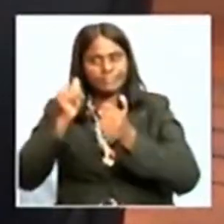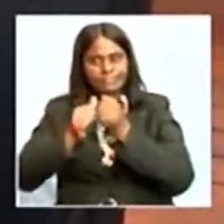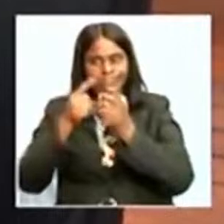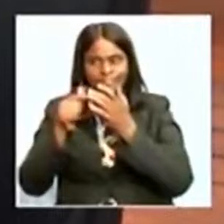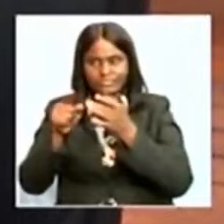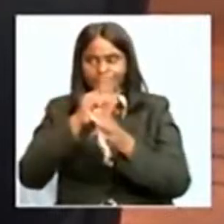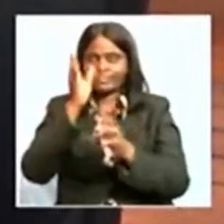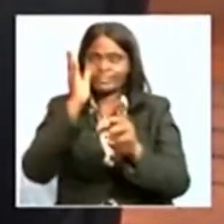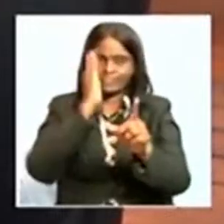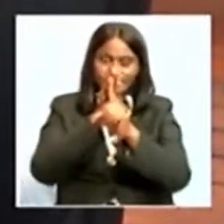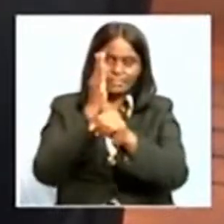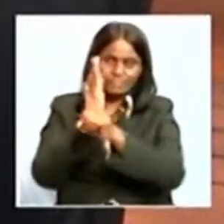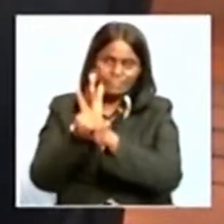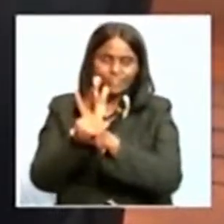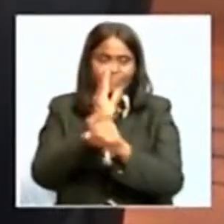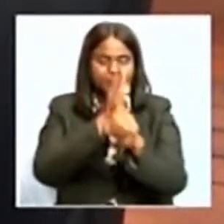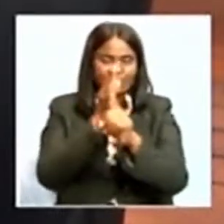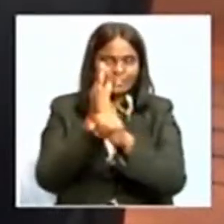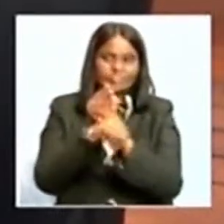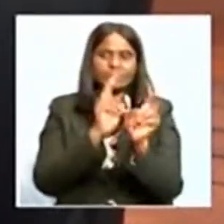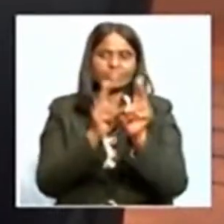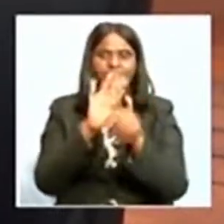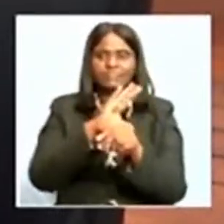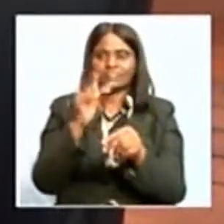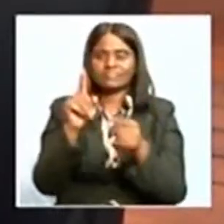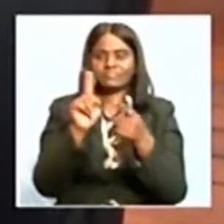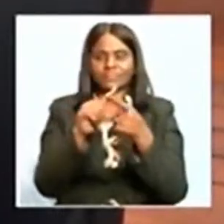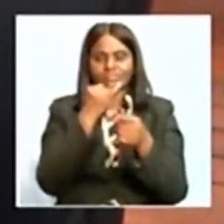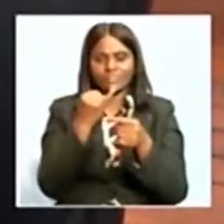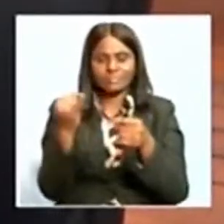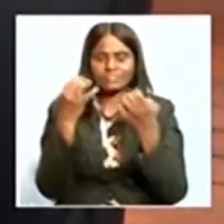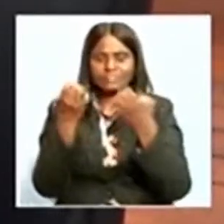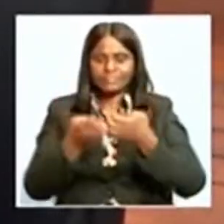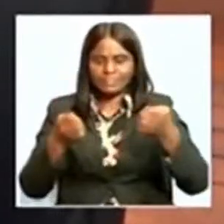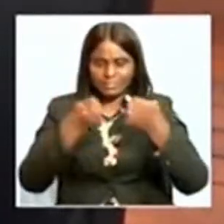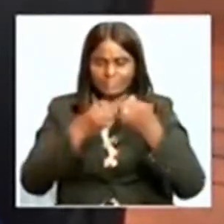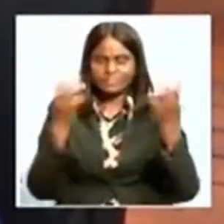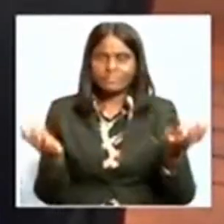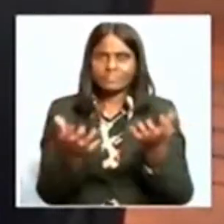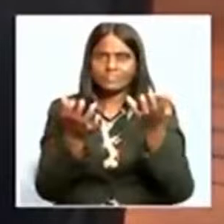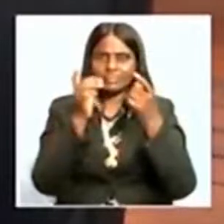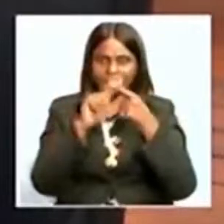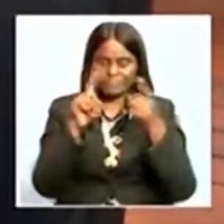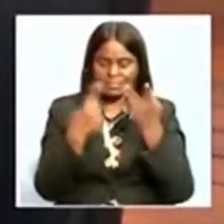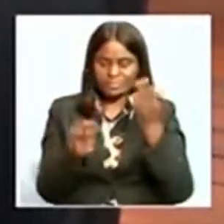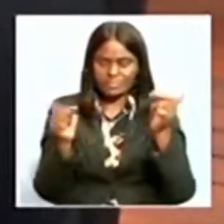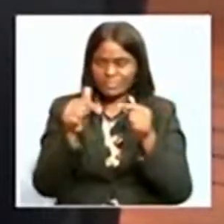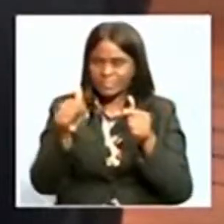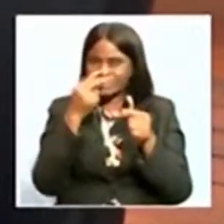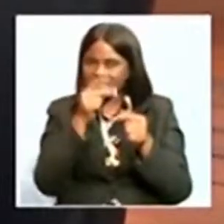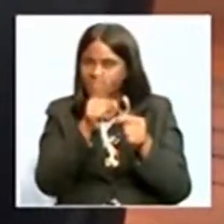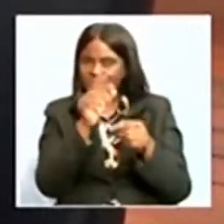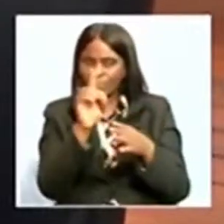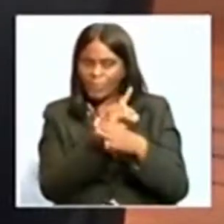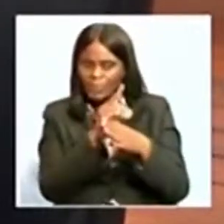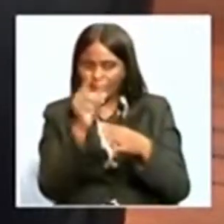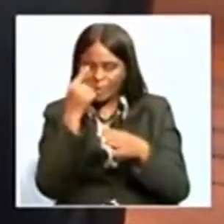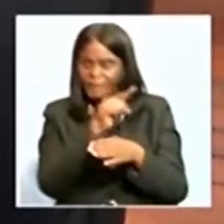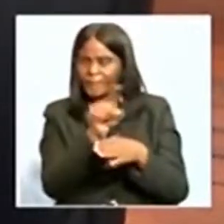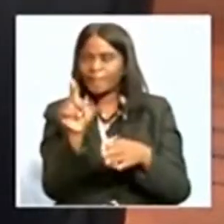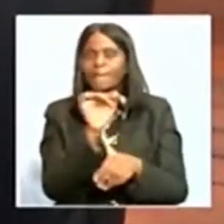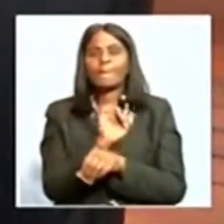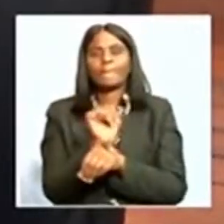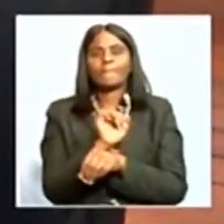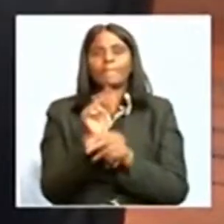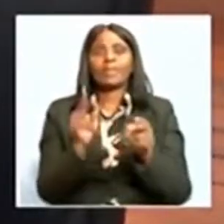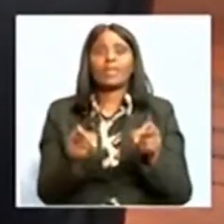are directly respond to the issues of environmental pollution. But when you look at the duty for those vehicles,